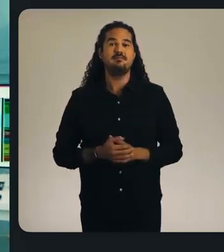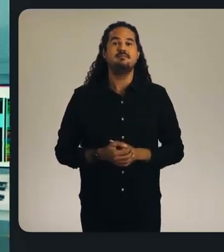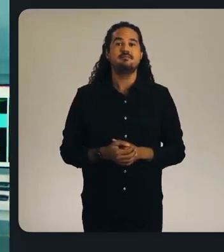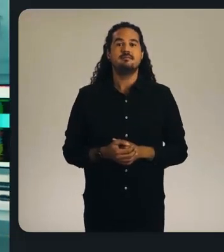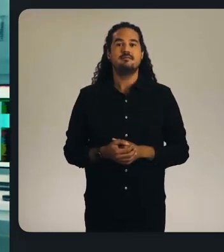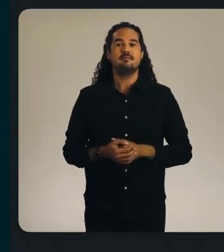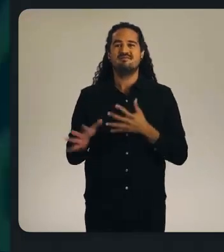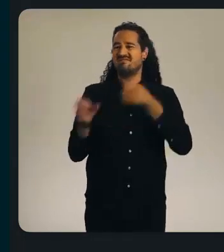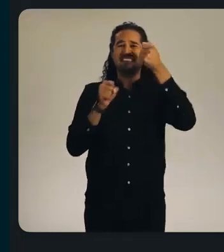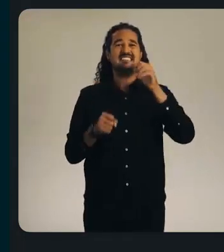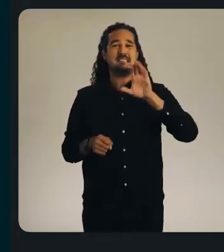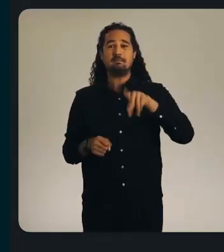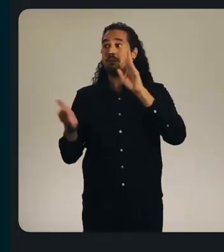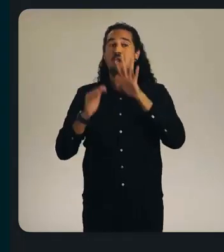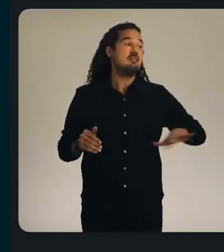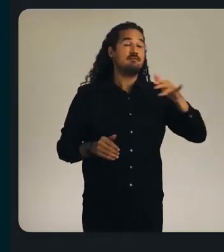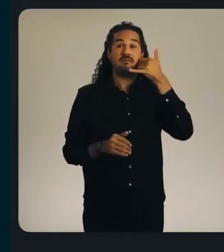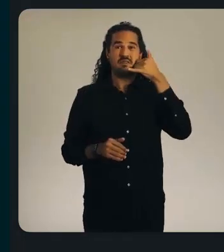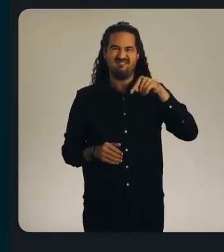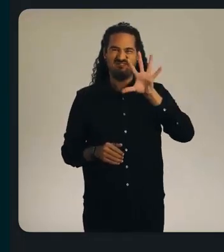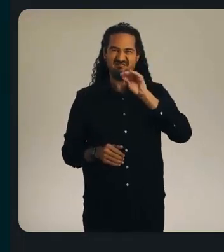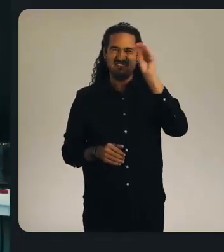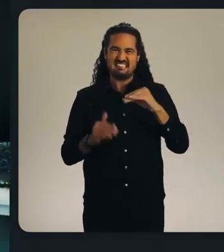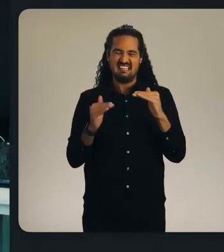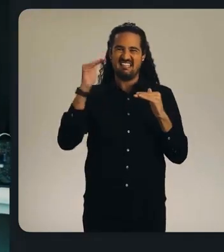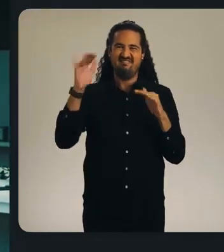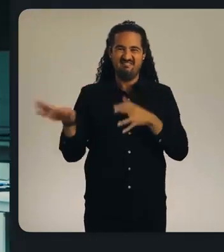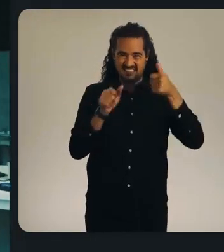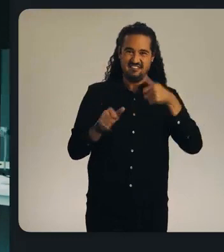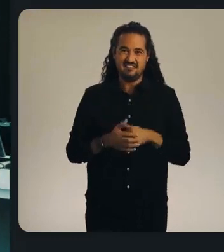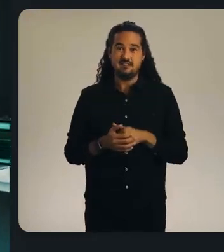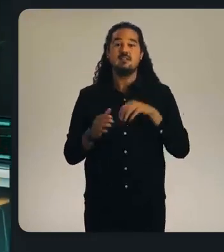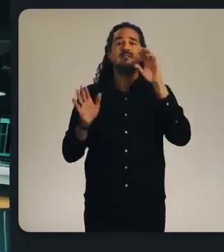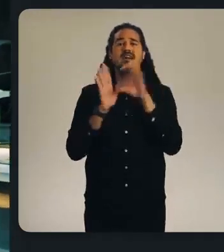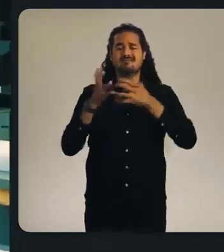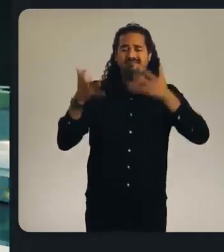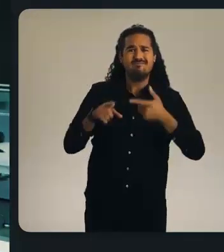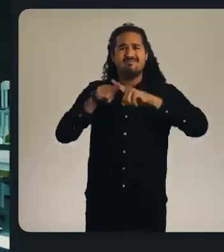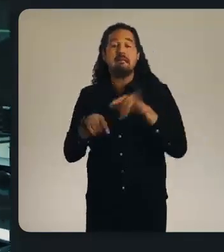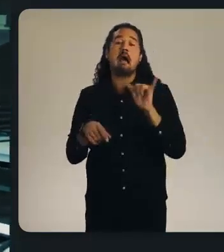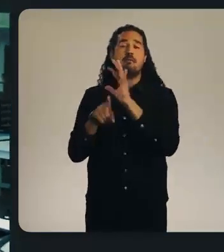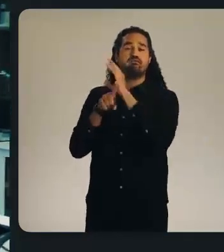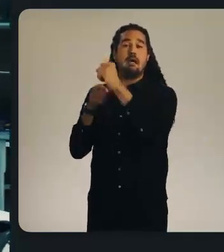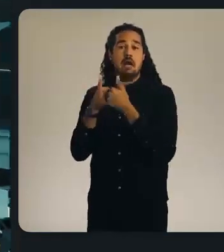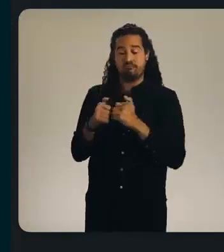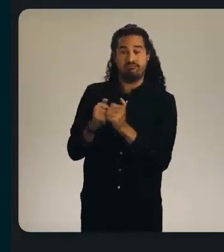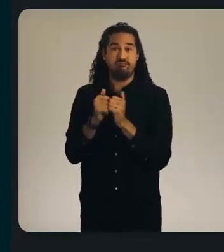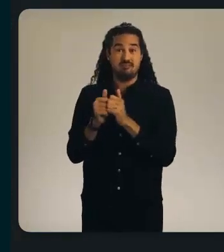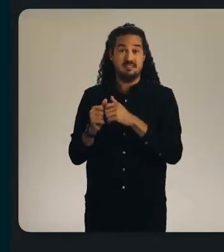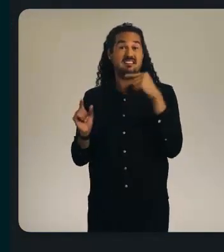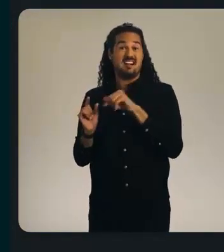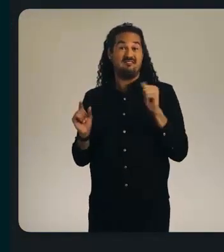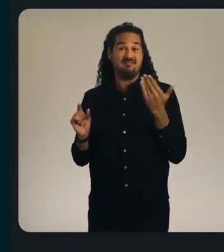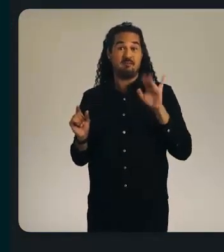in any smartphone, up to 50% faster than the leading competition. For graphics-intensive tasks like advanced games, A15 Bionic features our latest